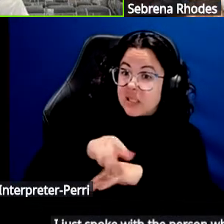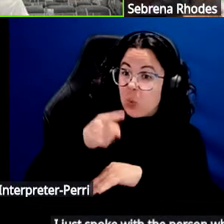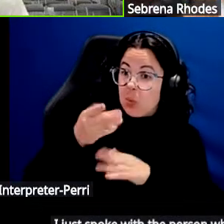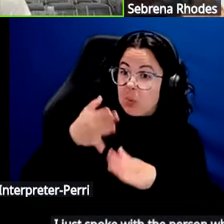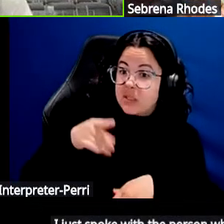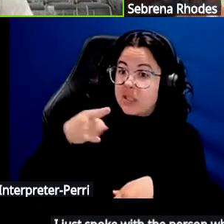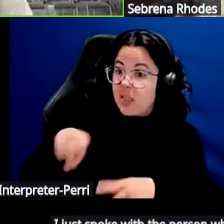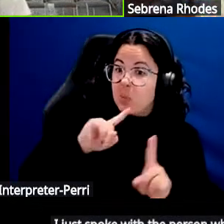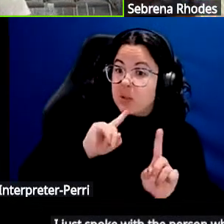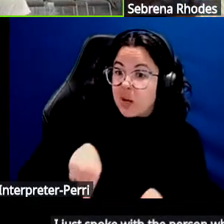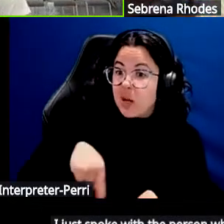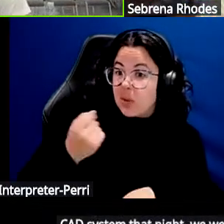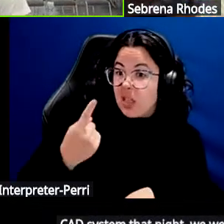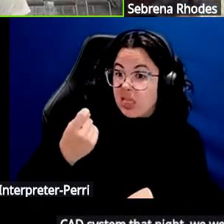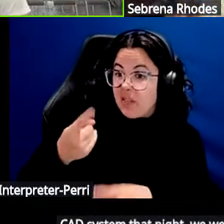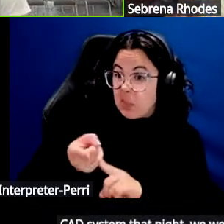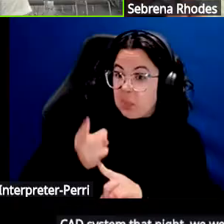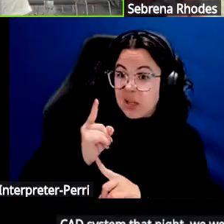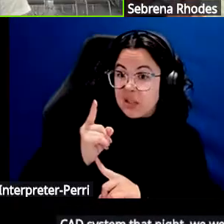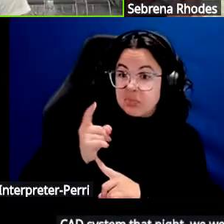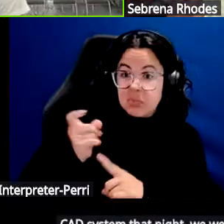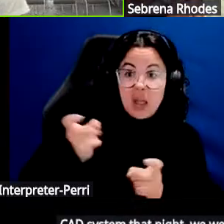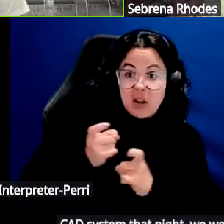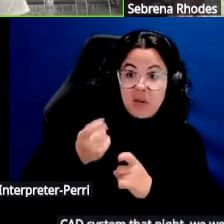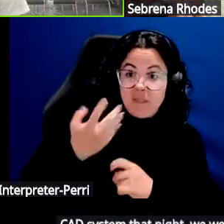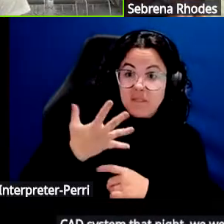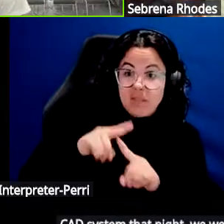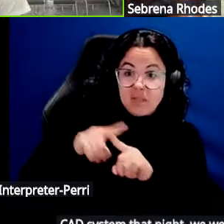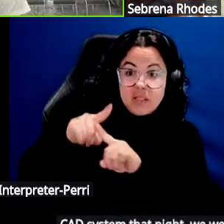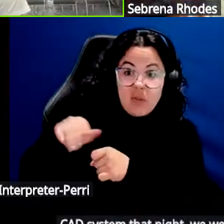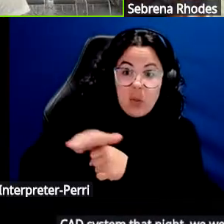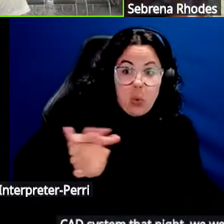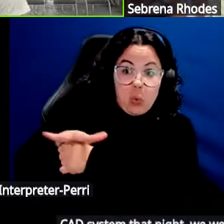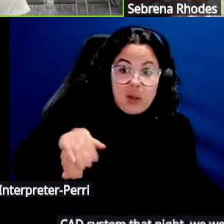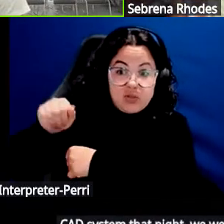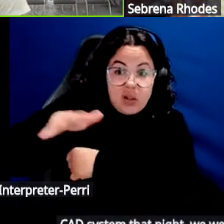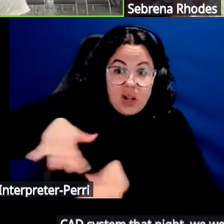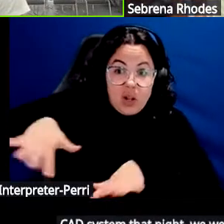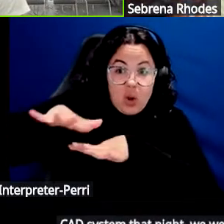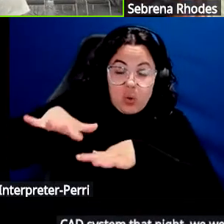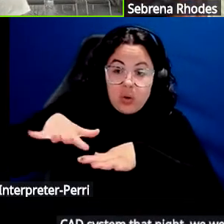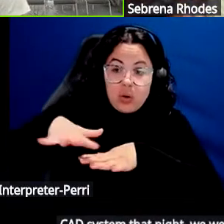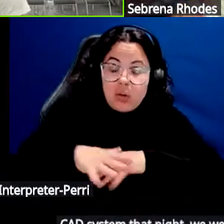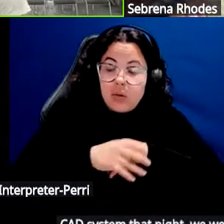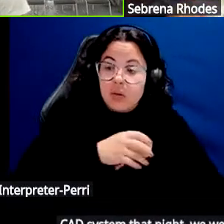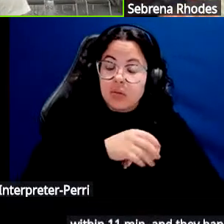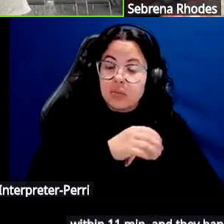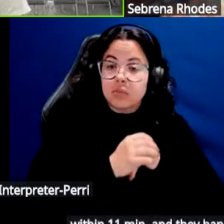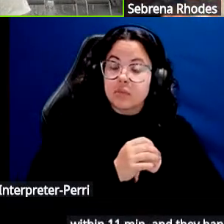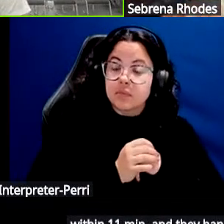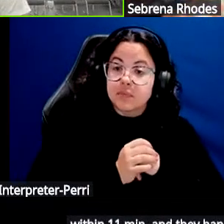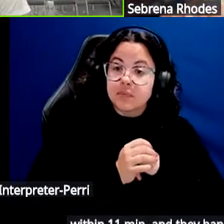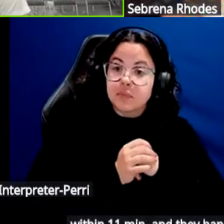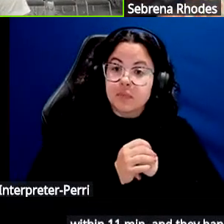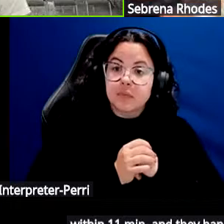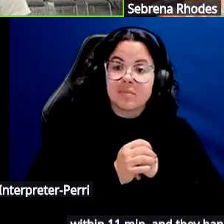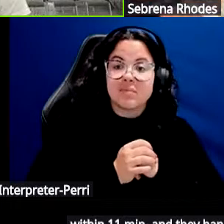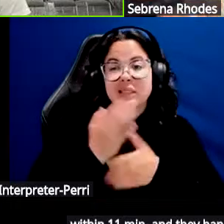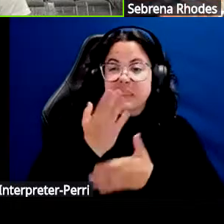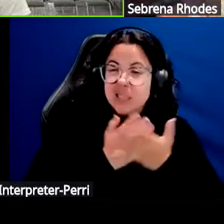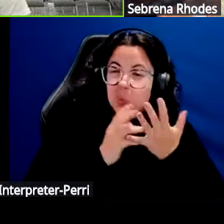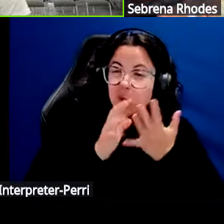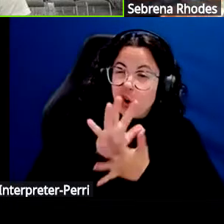responded within 11 minutes. And they handled 5 different locations in that area on Harry Thomas Way. There is some